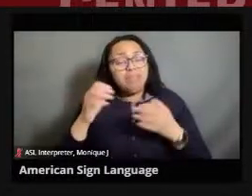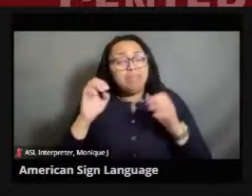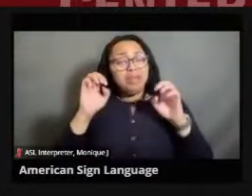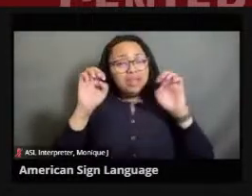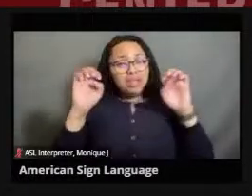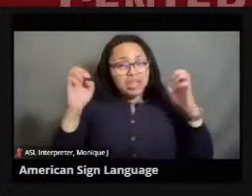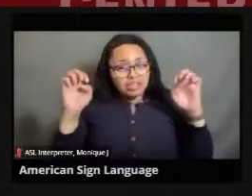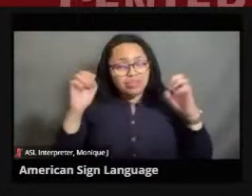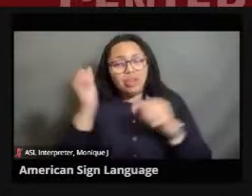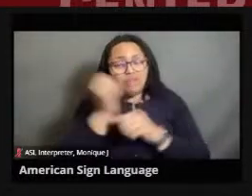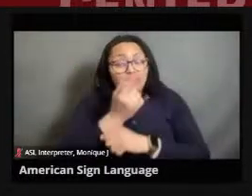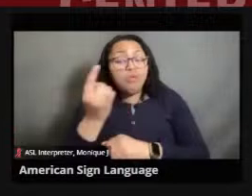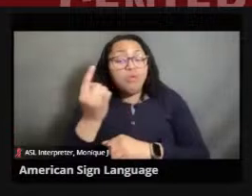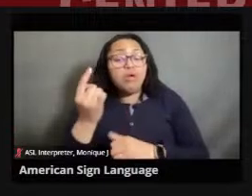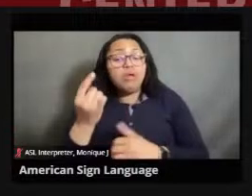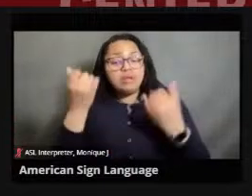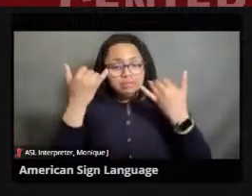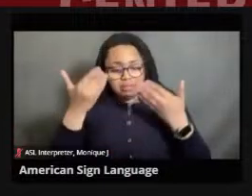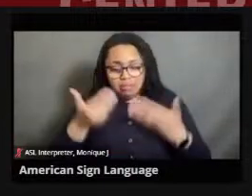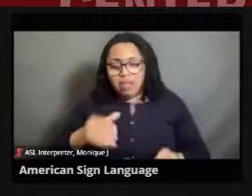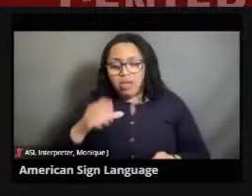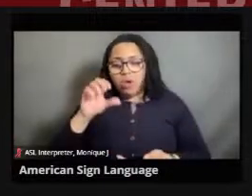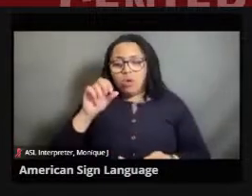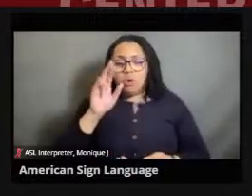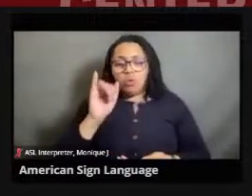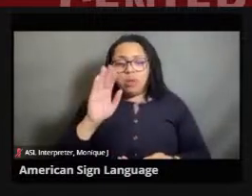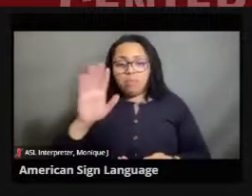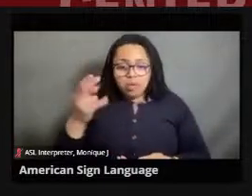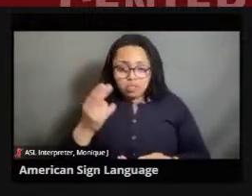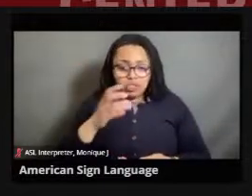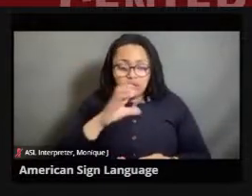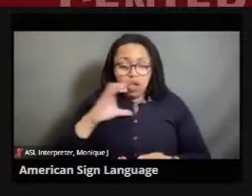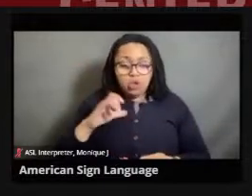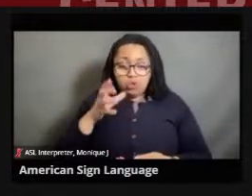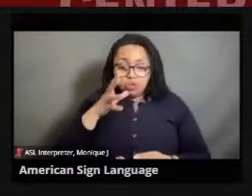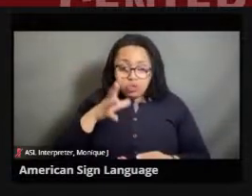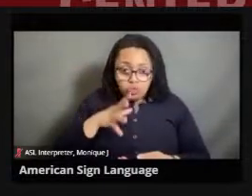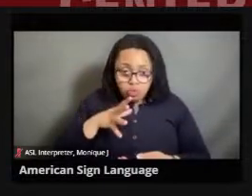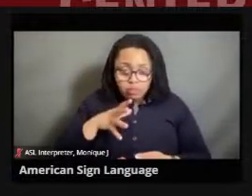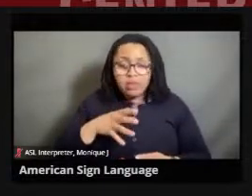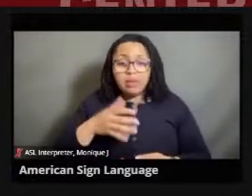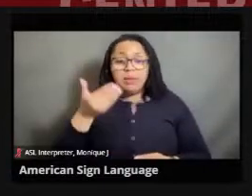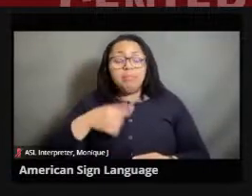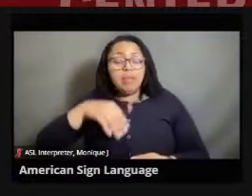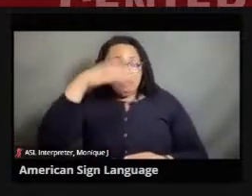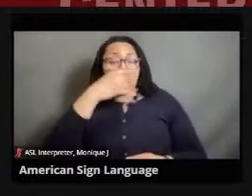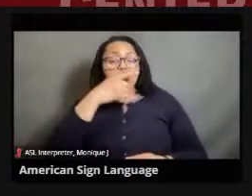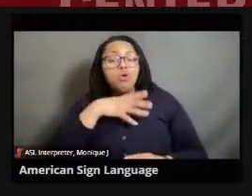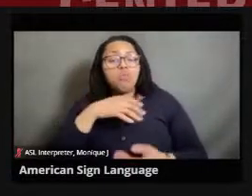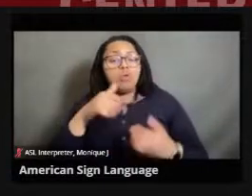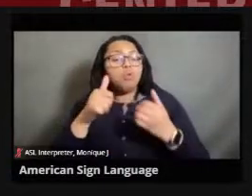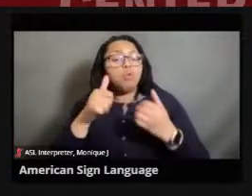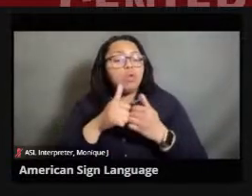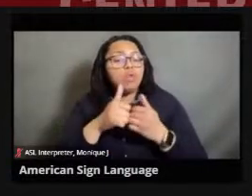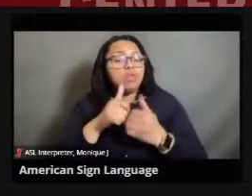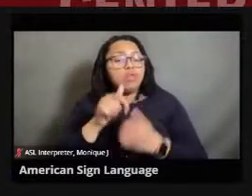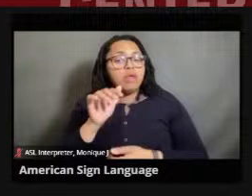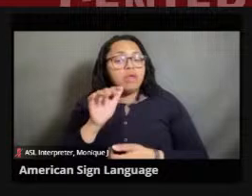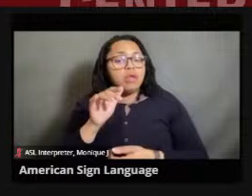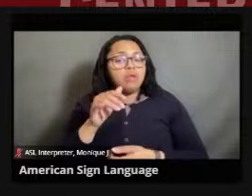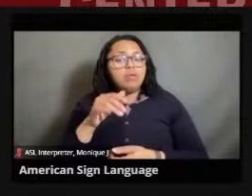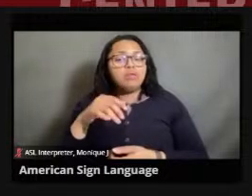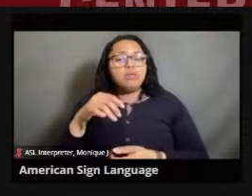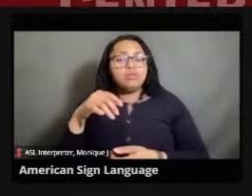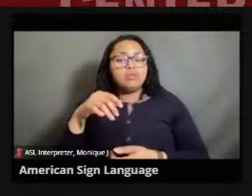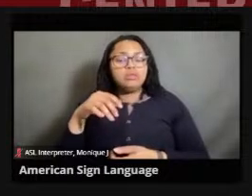Yes, I'm Cori Bush, Congresswoman for Missouri's 1st District. I am a Black woman with